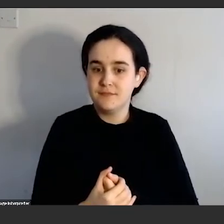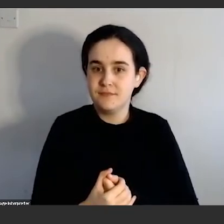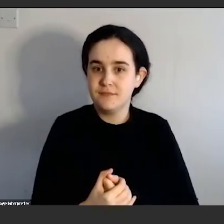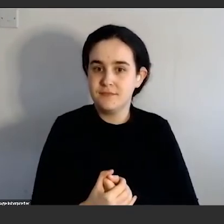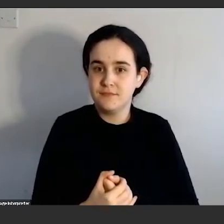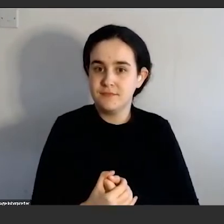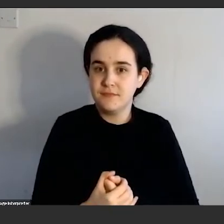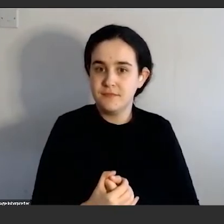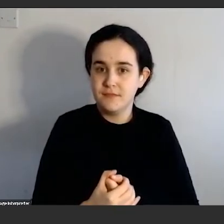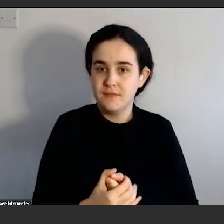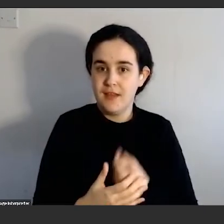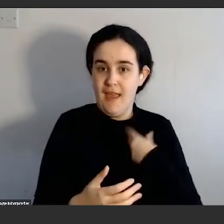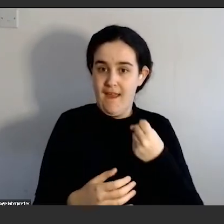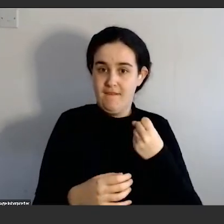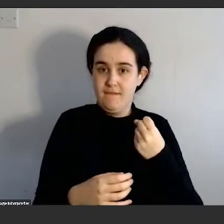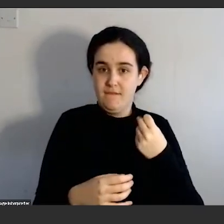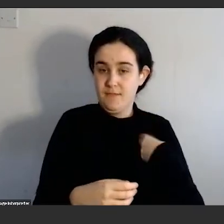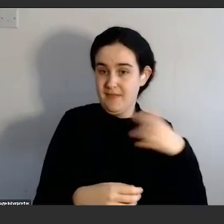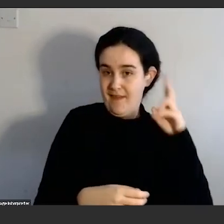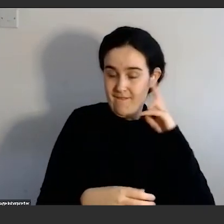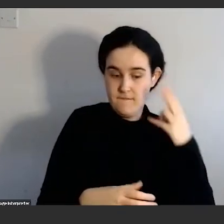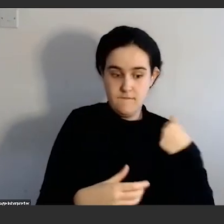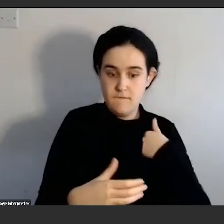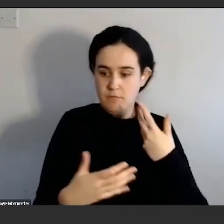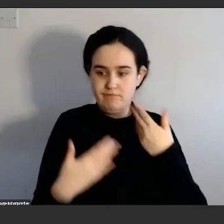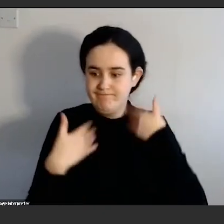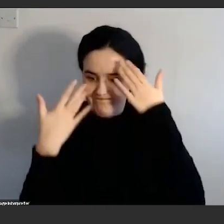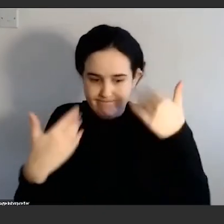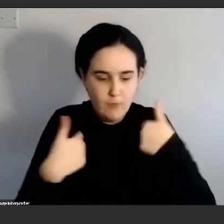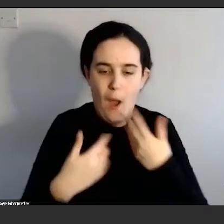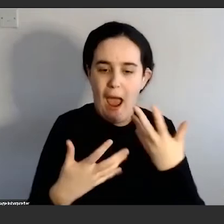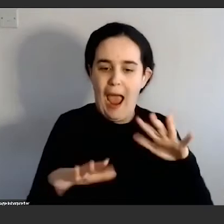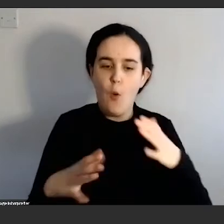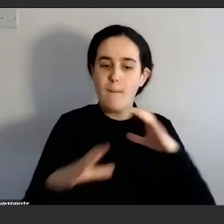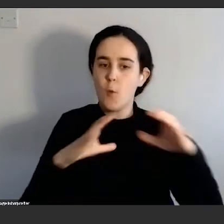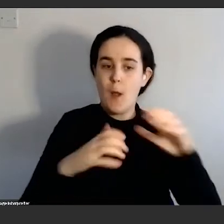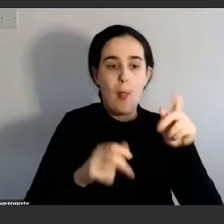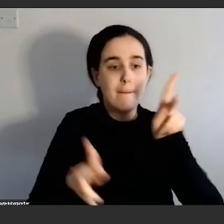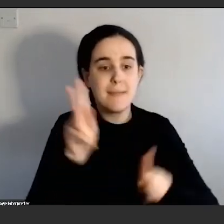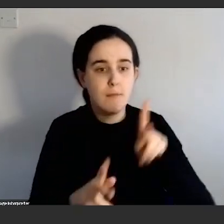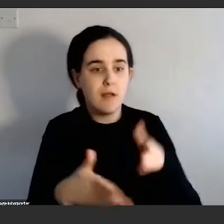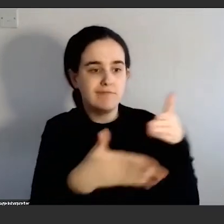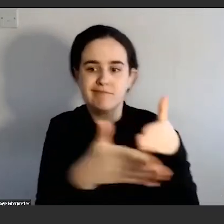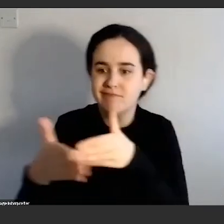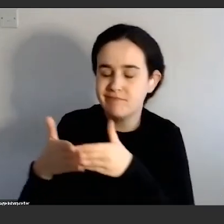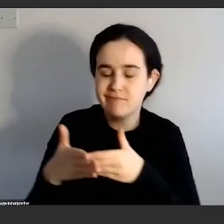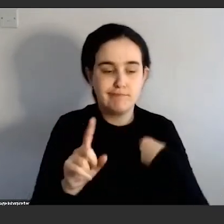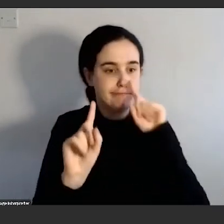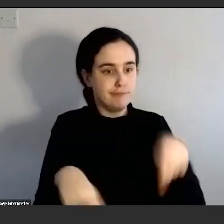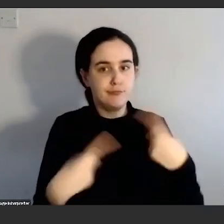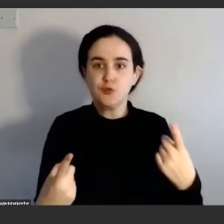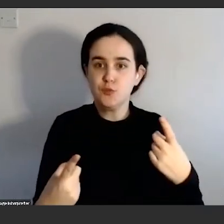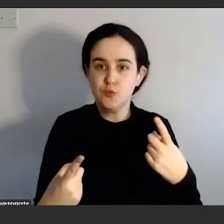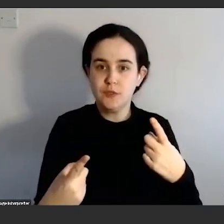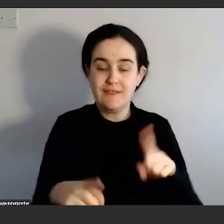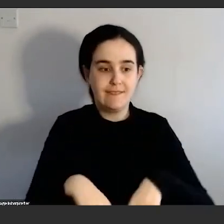which and I would say the most challenging fact is when you get